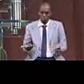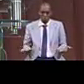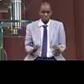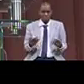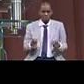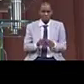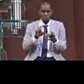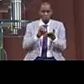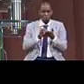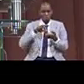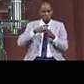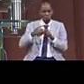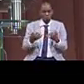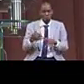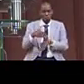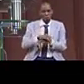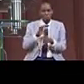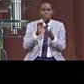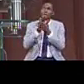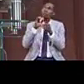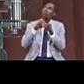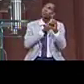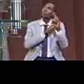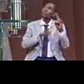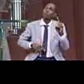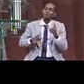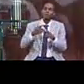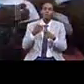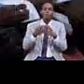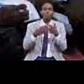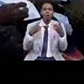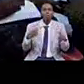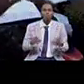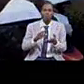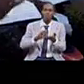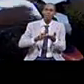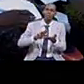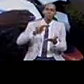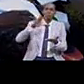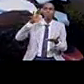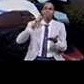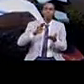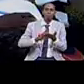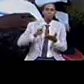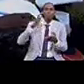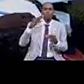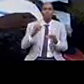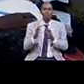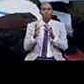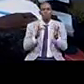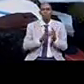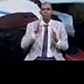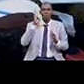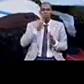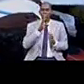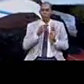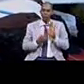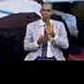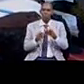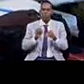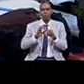you believe in the Lord, glory. Somebody shout glory. The glory of Jesus will be manifest in your life